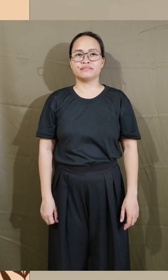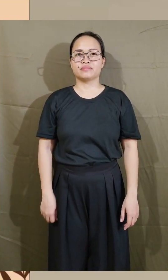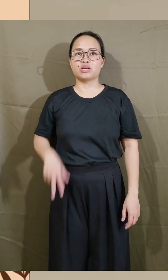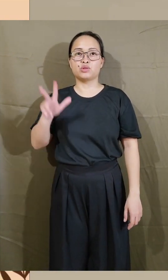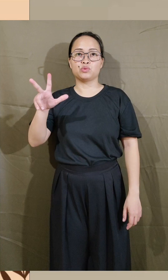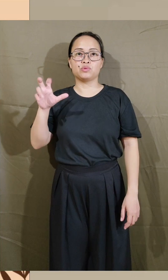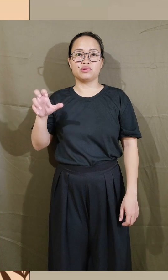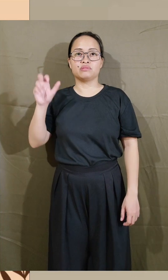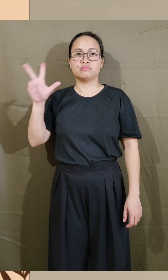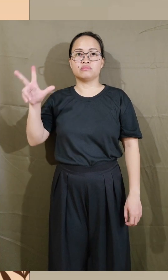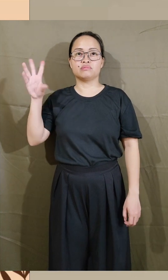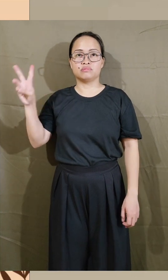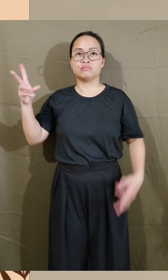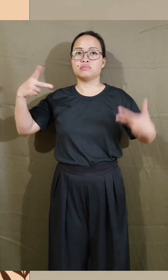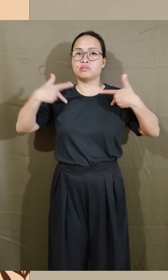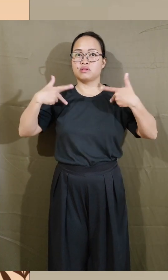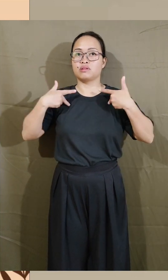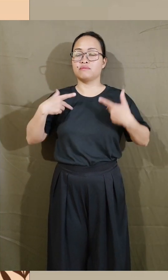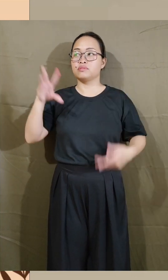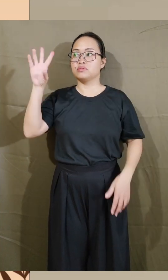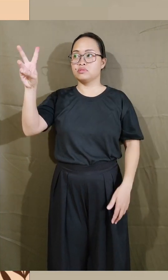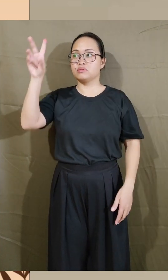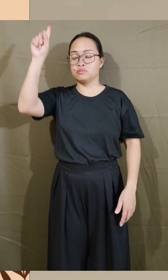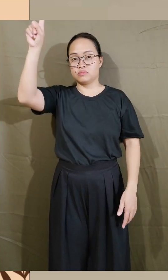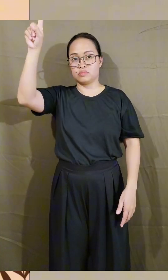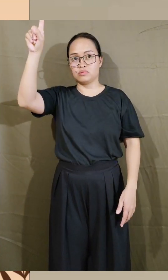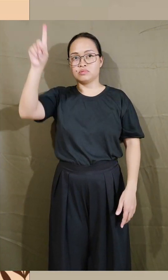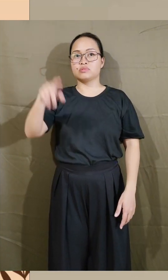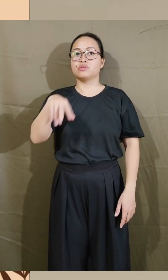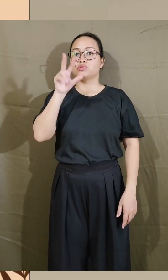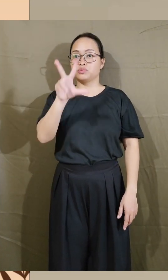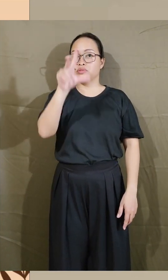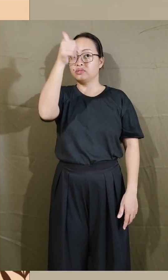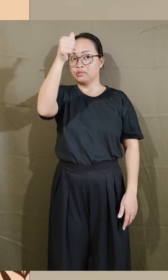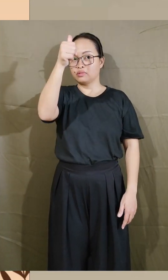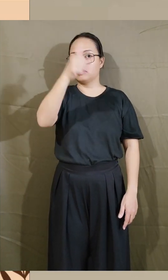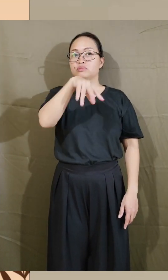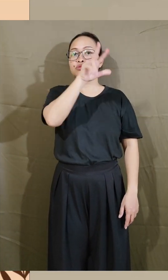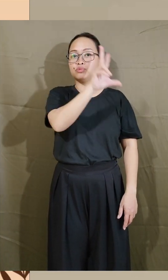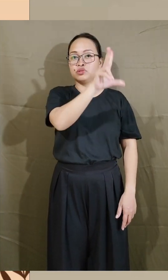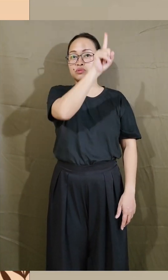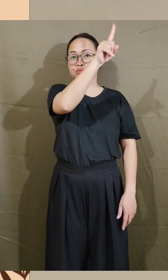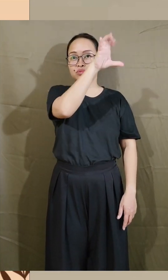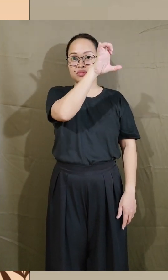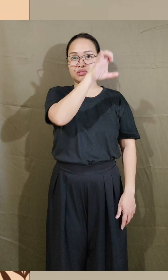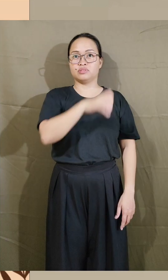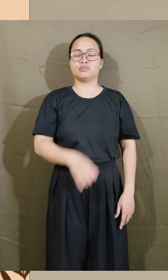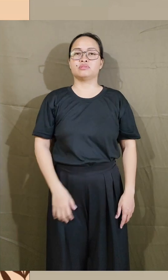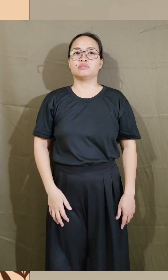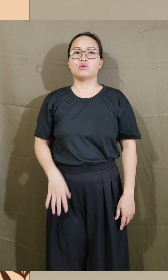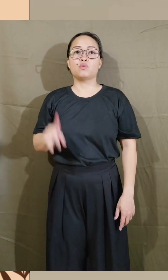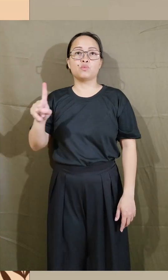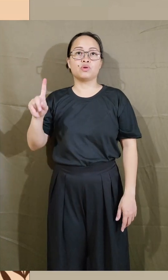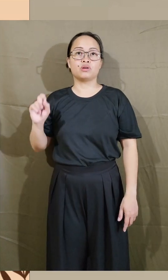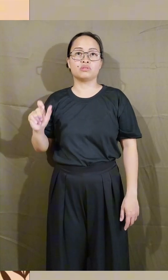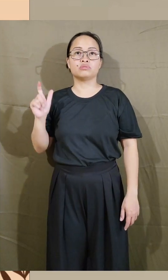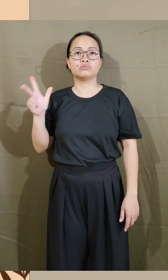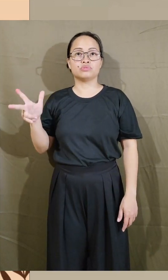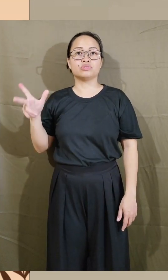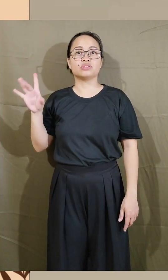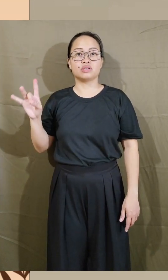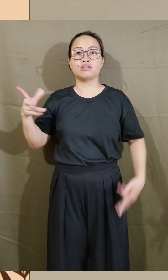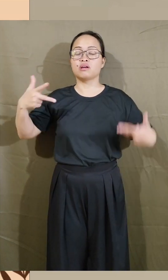Now 336 has 6 ones, 3 tens, and 3 hundreds, while